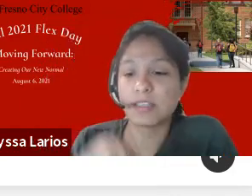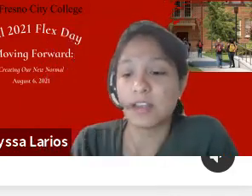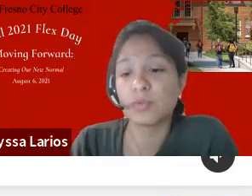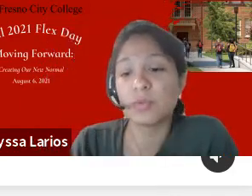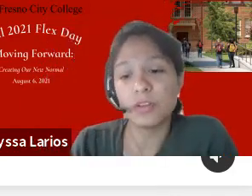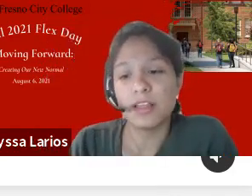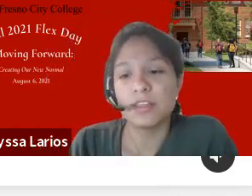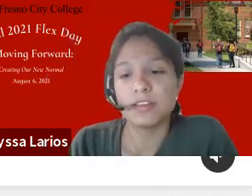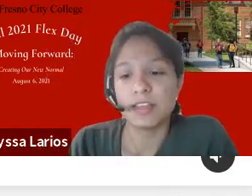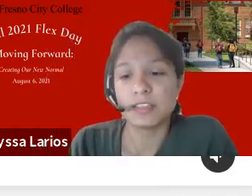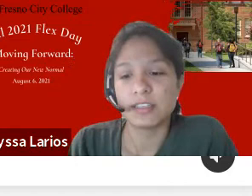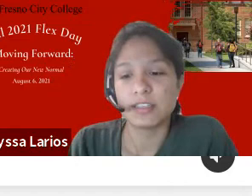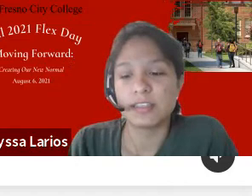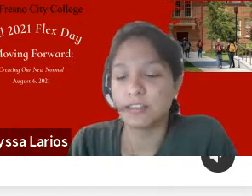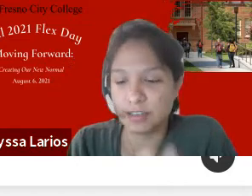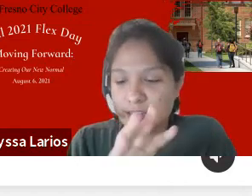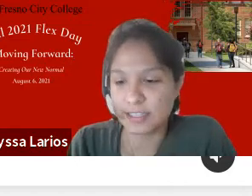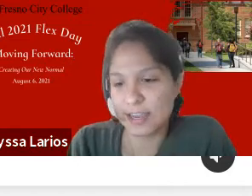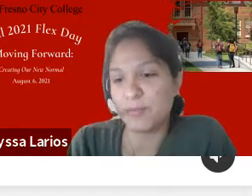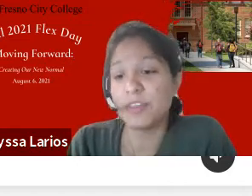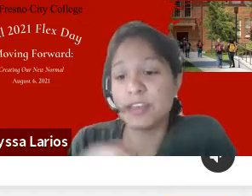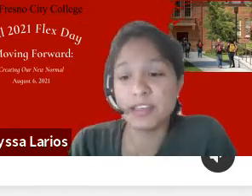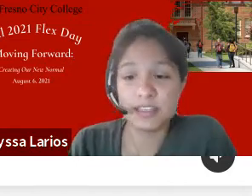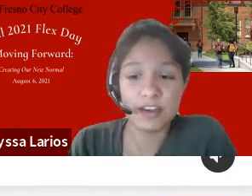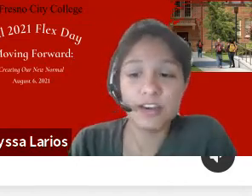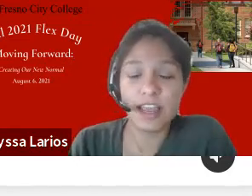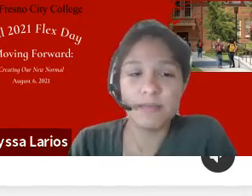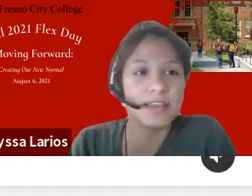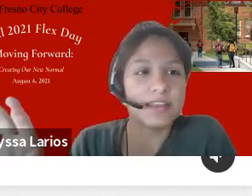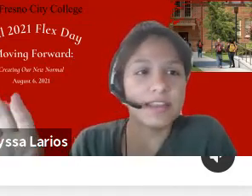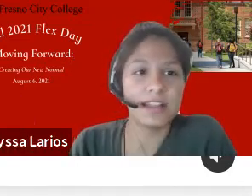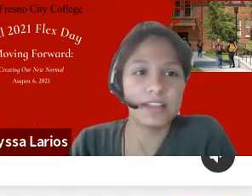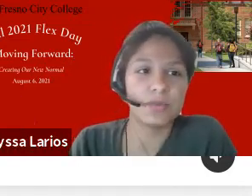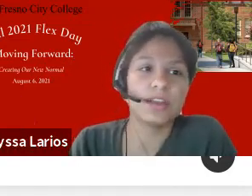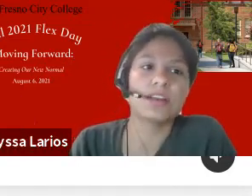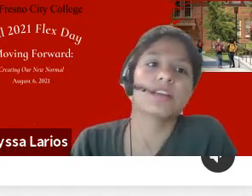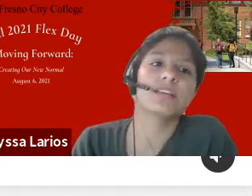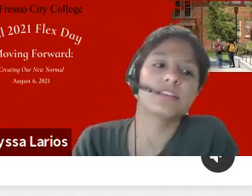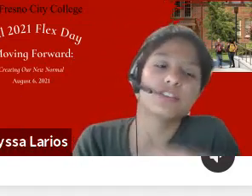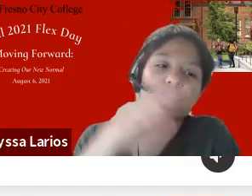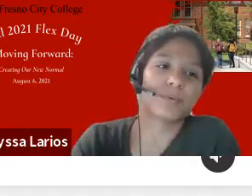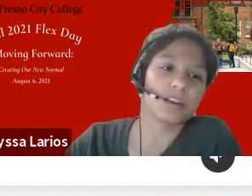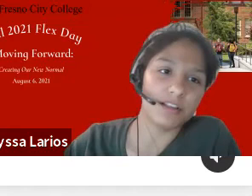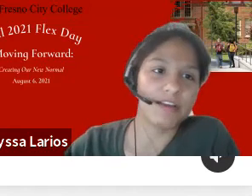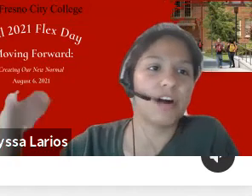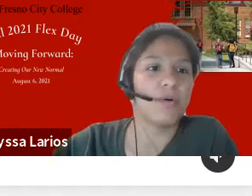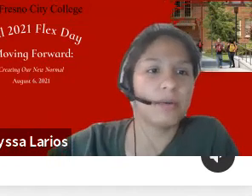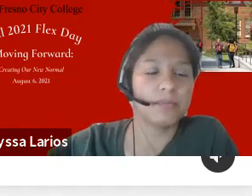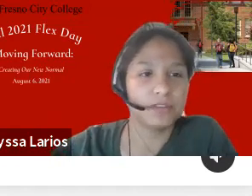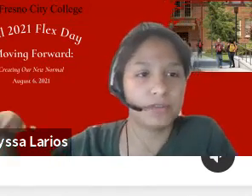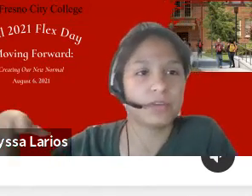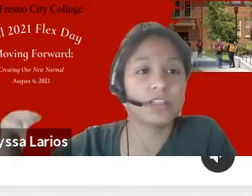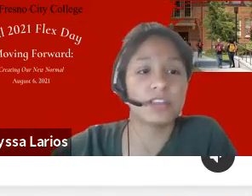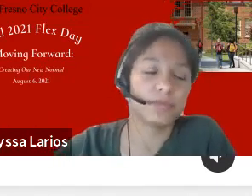and schedule their exam with the testing center and AIM, and then that's when the instructor will get all that